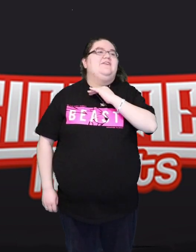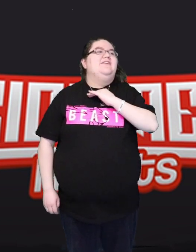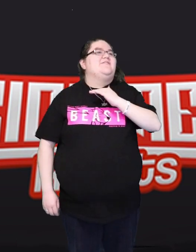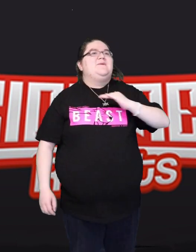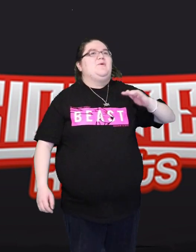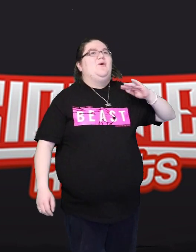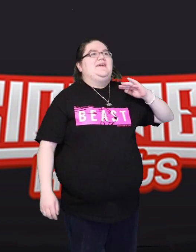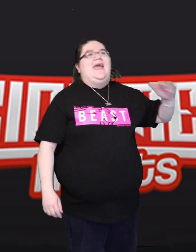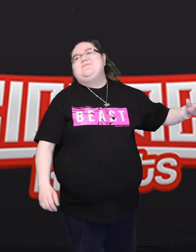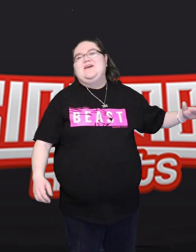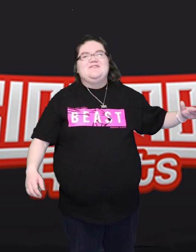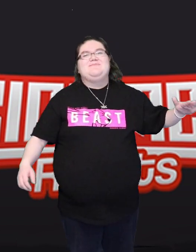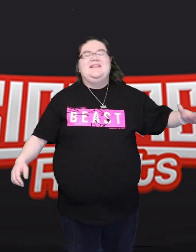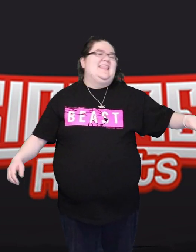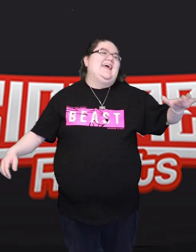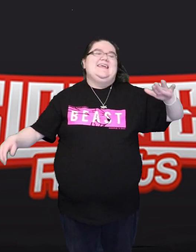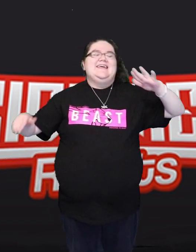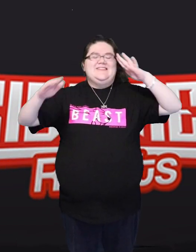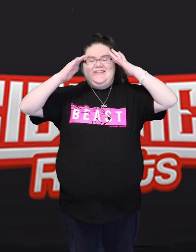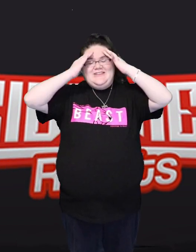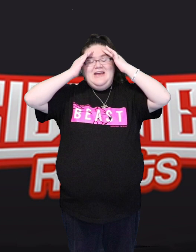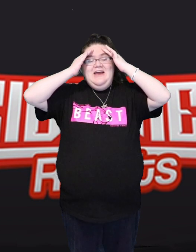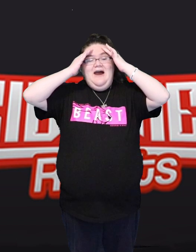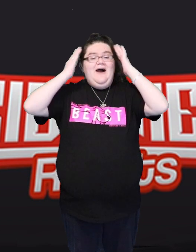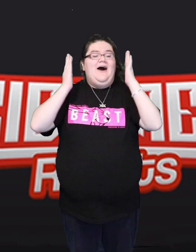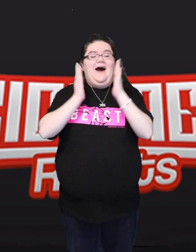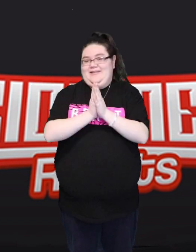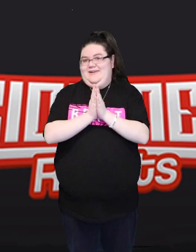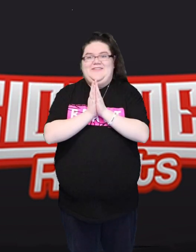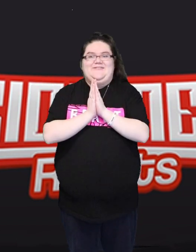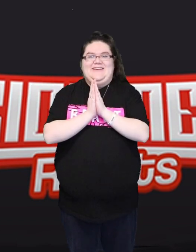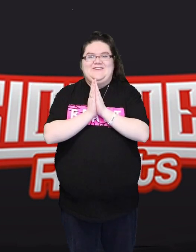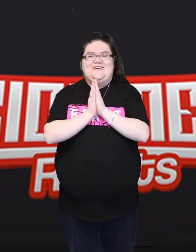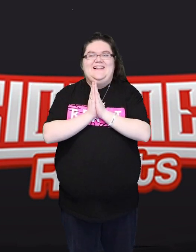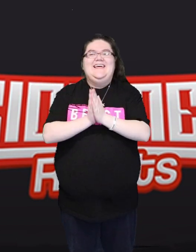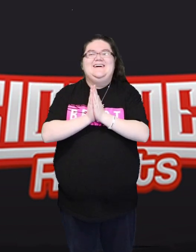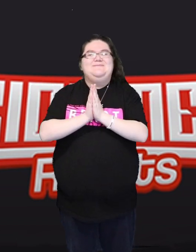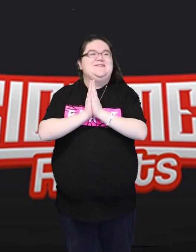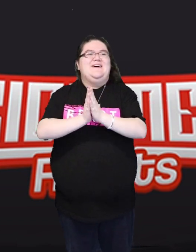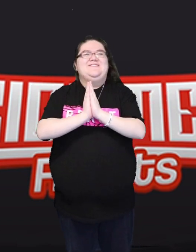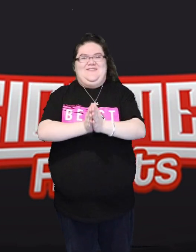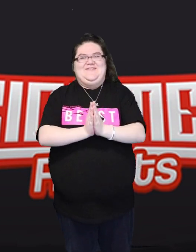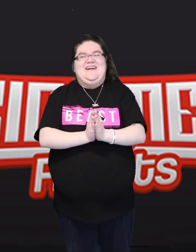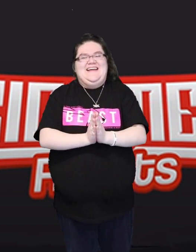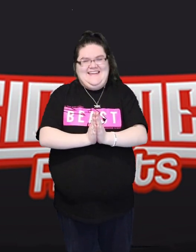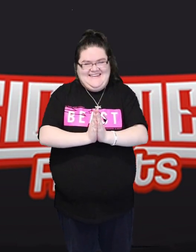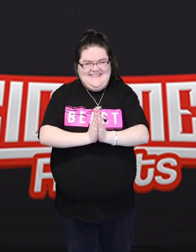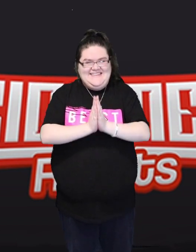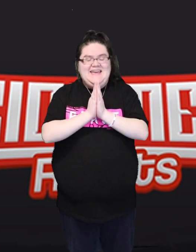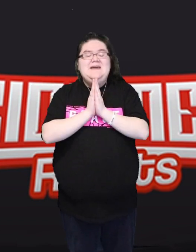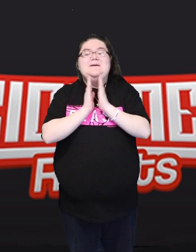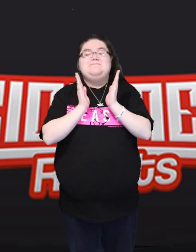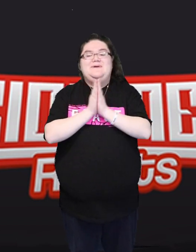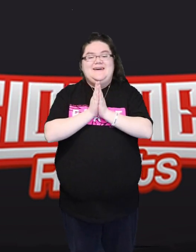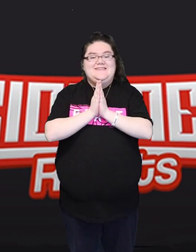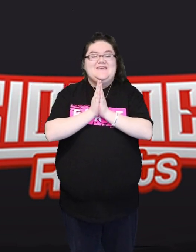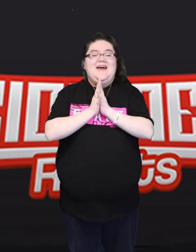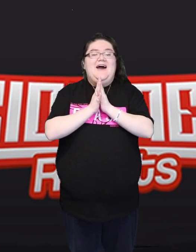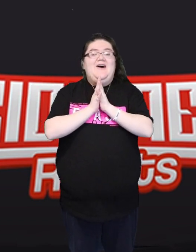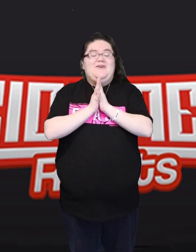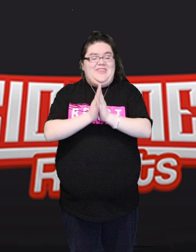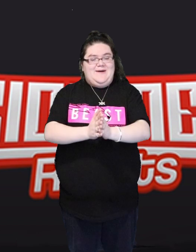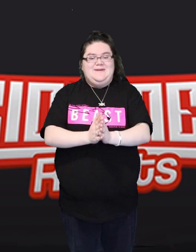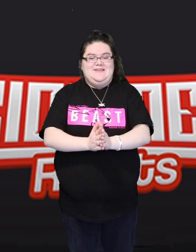ever. And I don't even remember what game he was playing. It's just, I love that raging clip. It's my favorite.